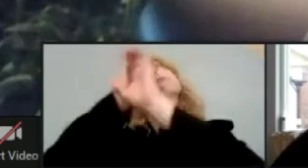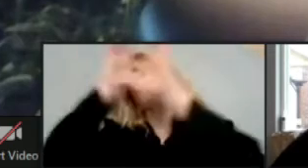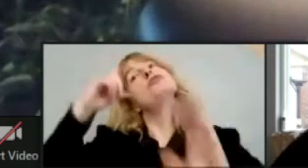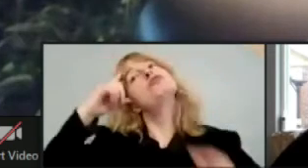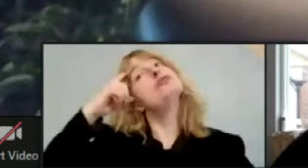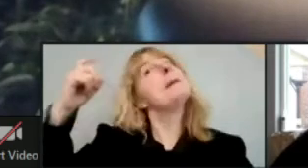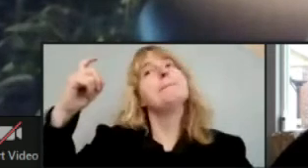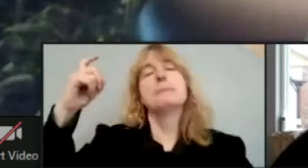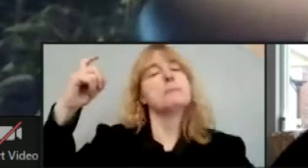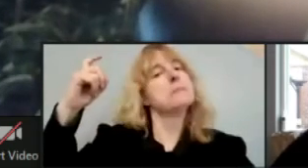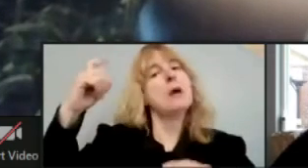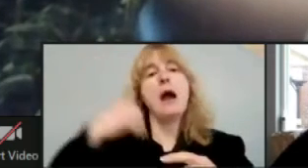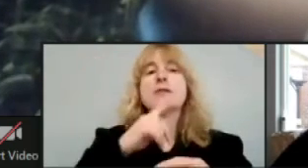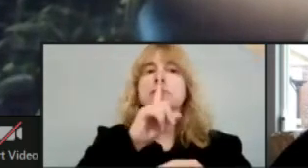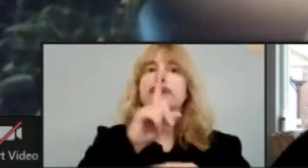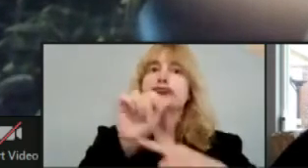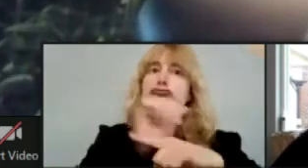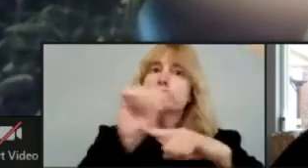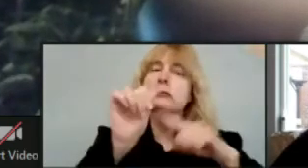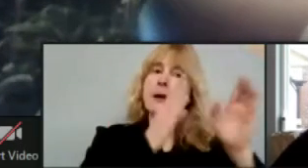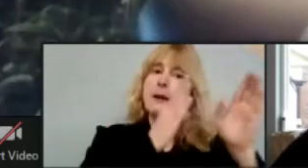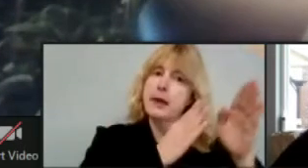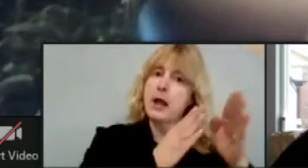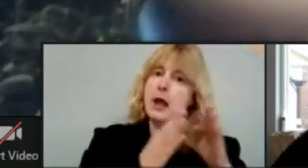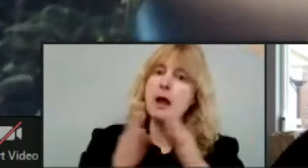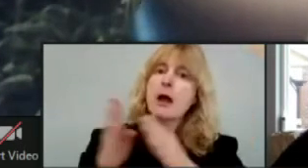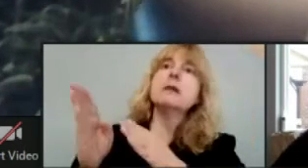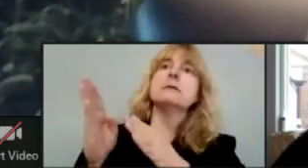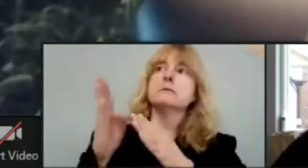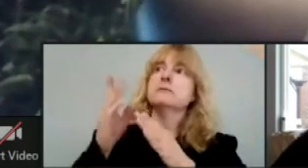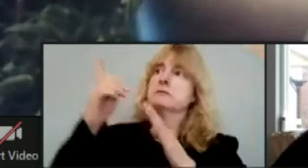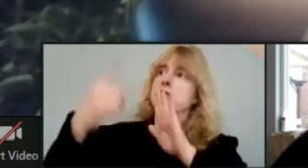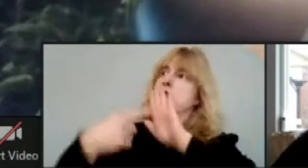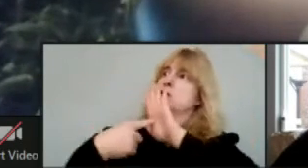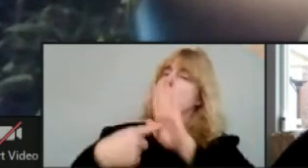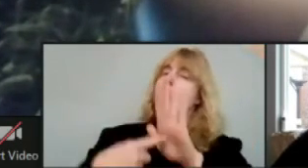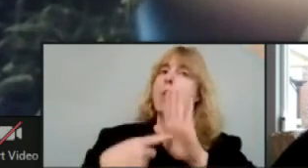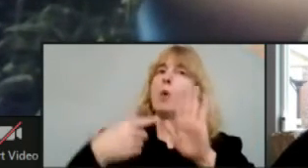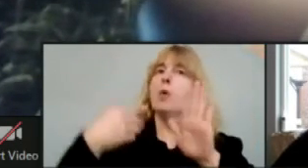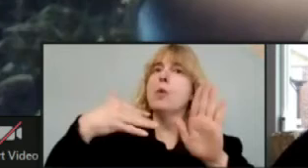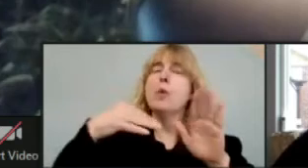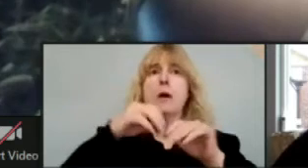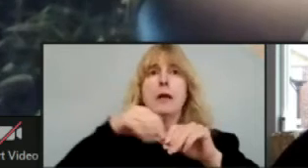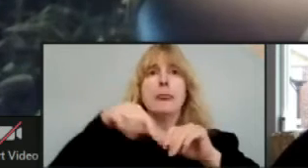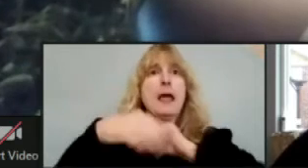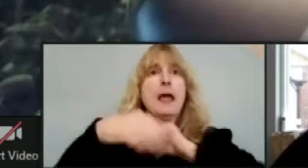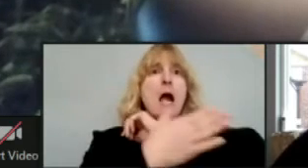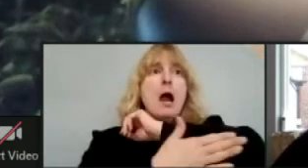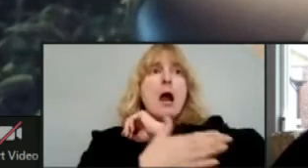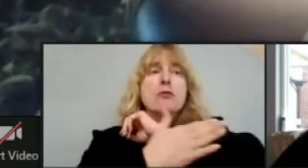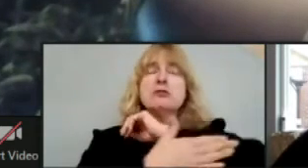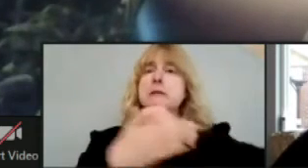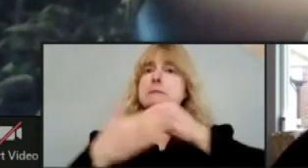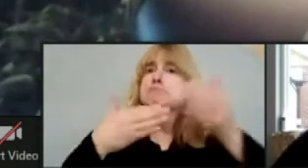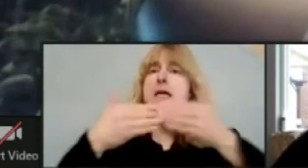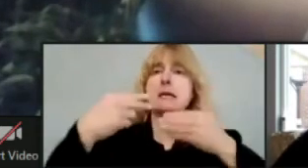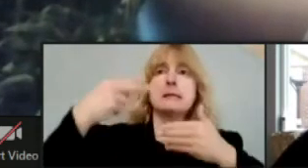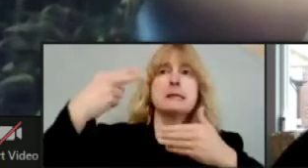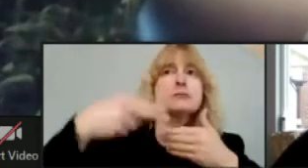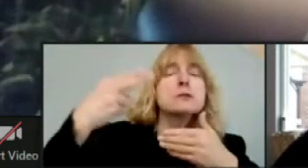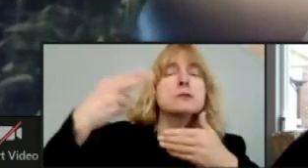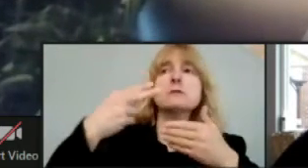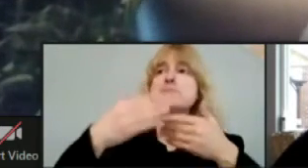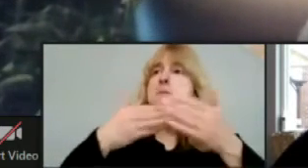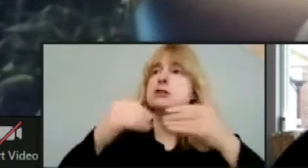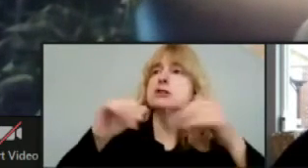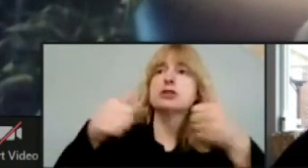has shown that in this country, despite its history and despite its challenges, when you have a plan